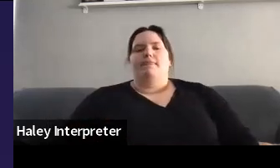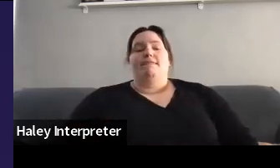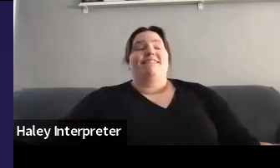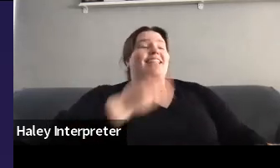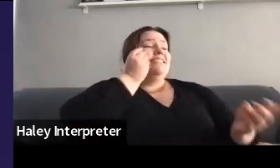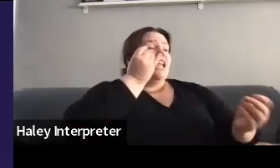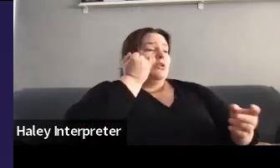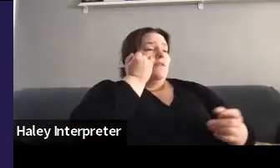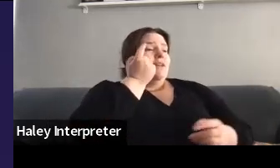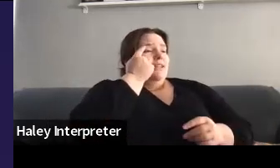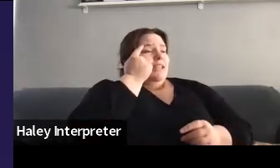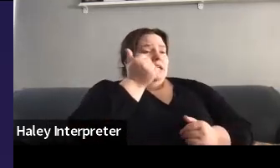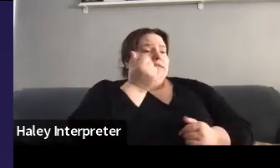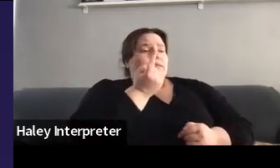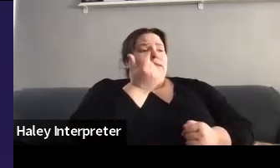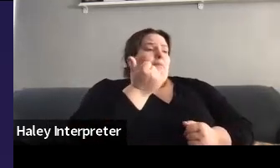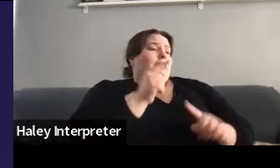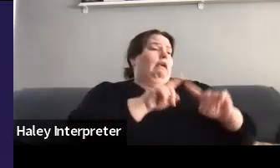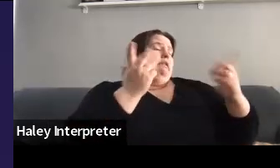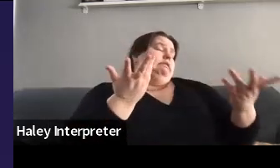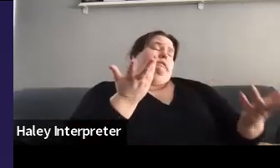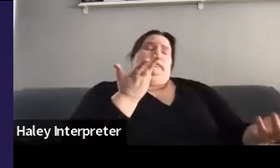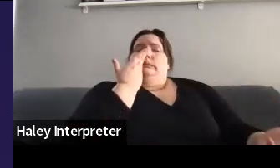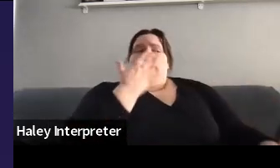think of anything else. Yeah.